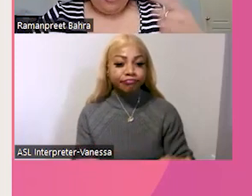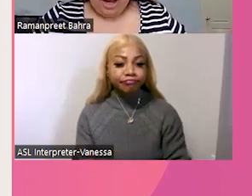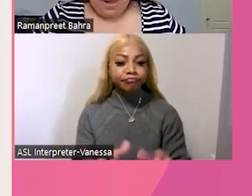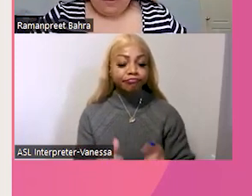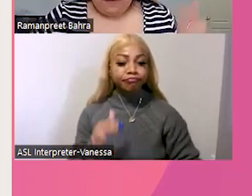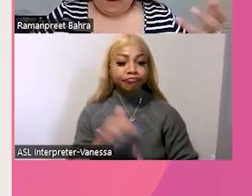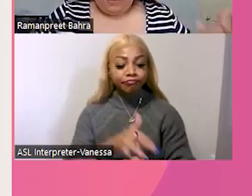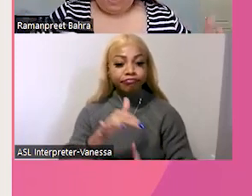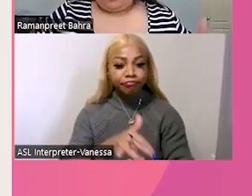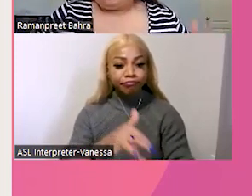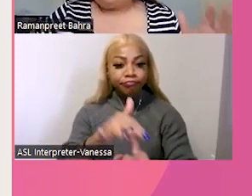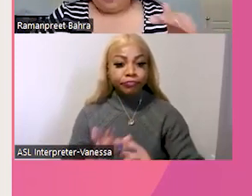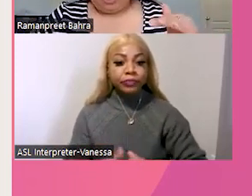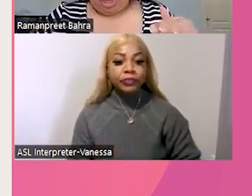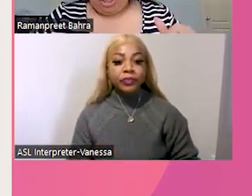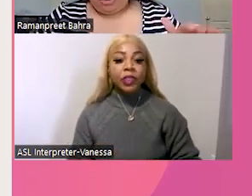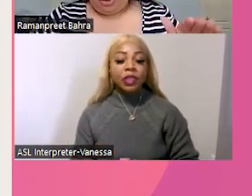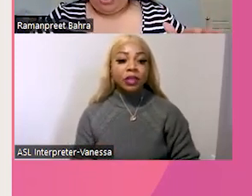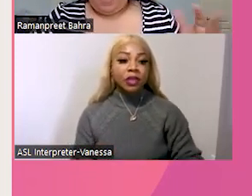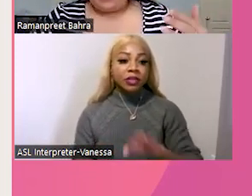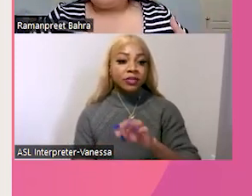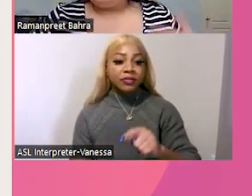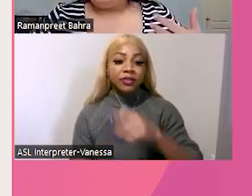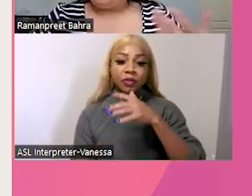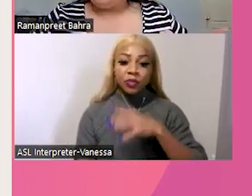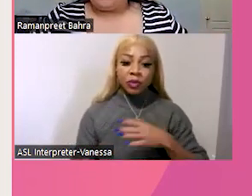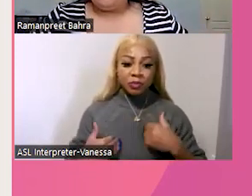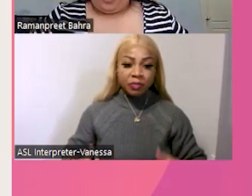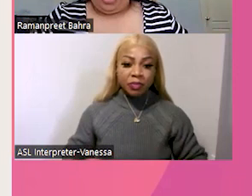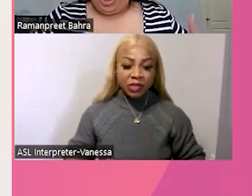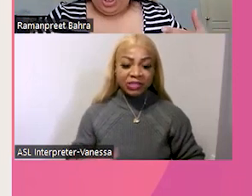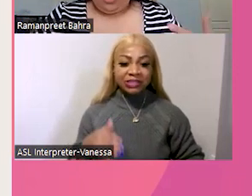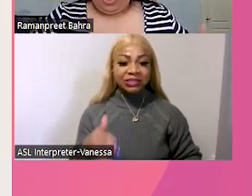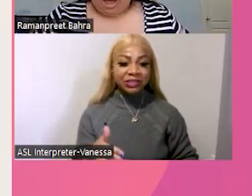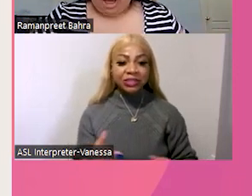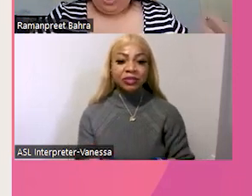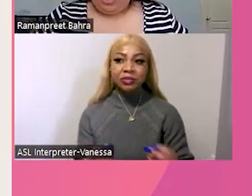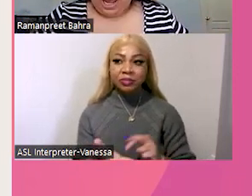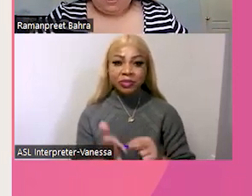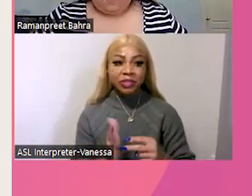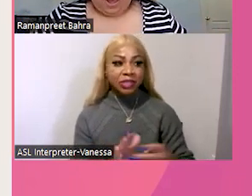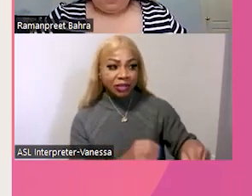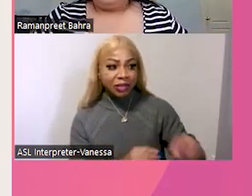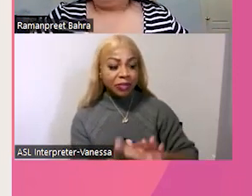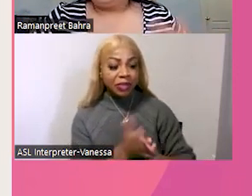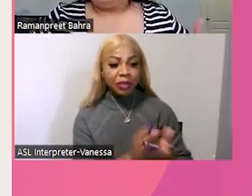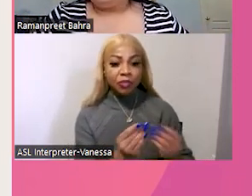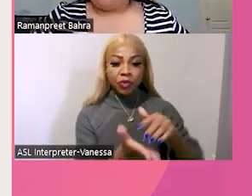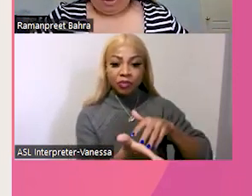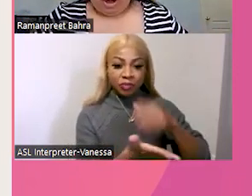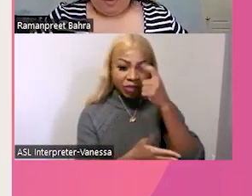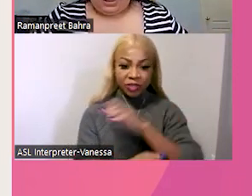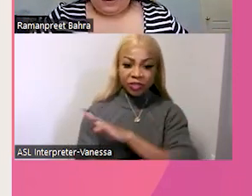So this framing of the fat female body with such undertones makes them even more vulnerable to due to the anti-fat biases and